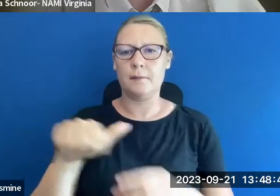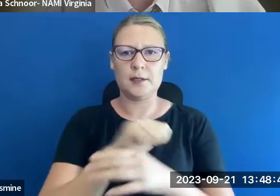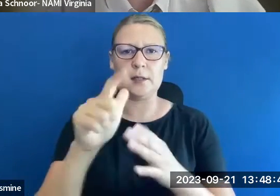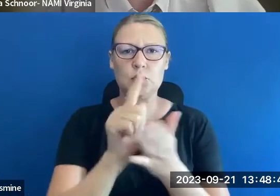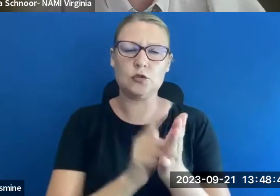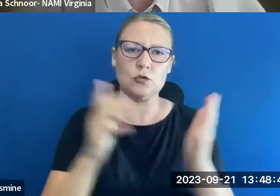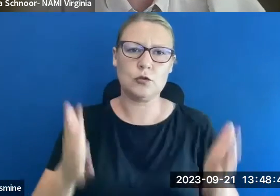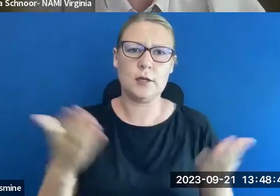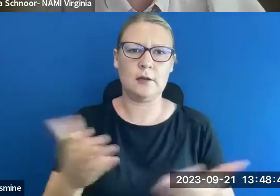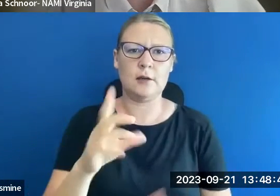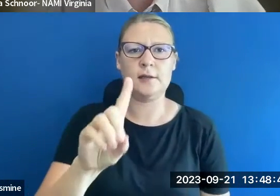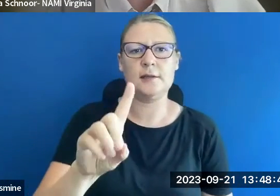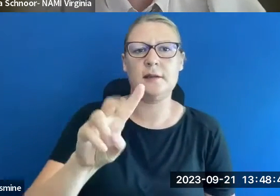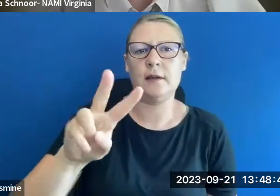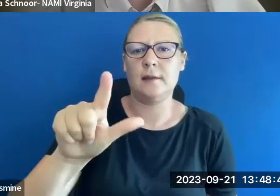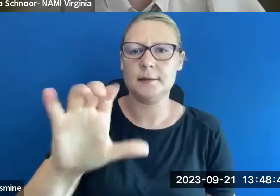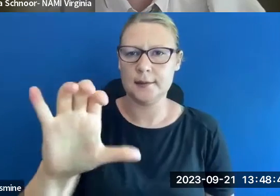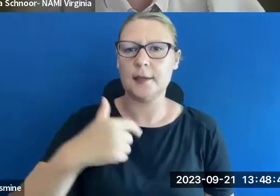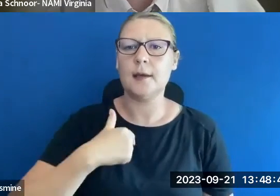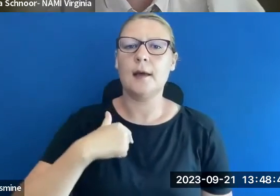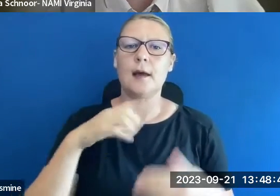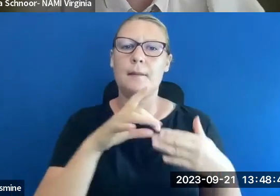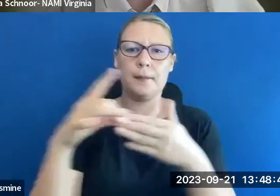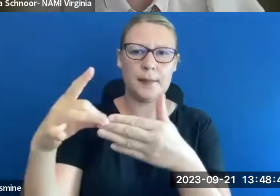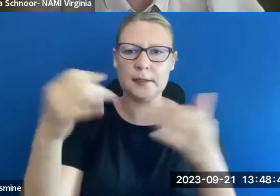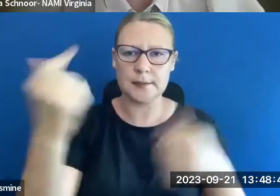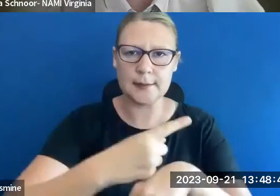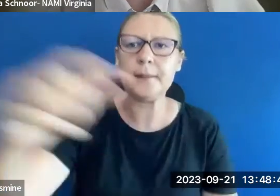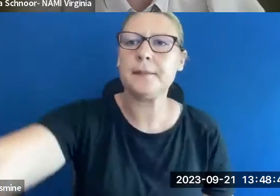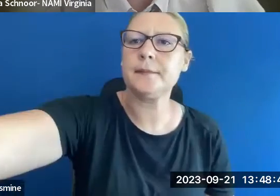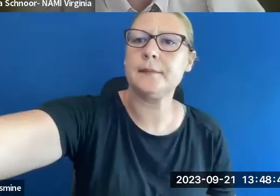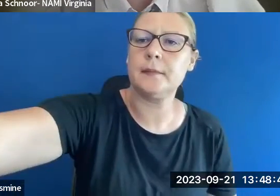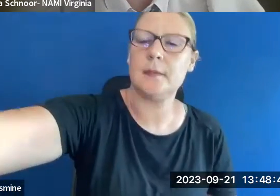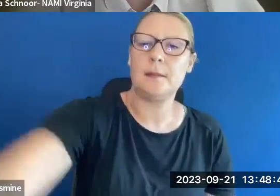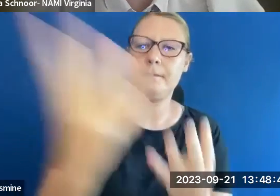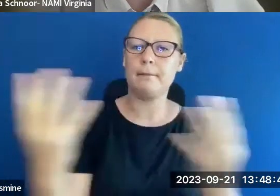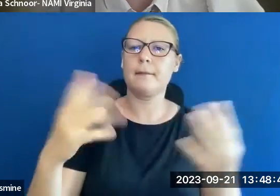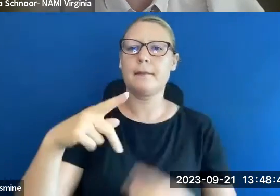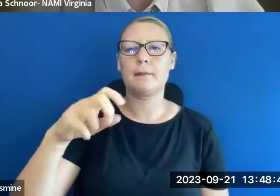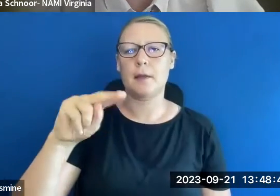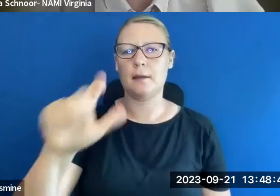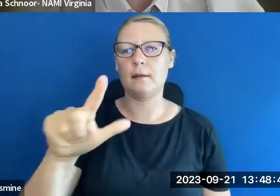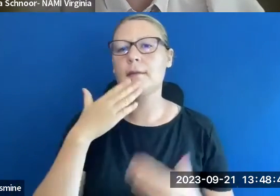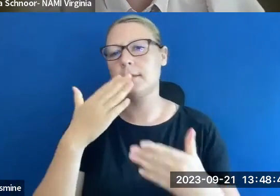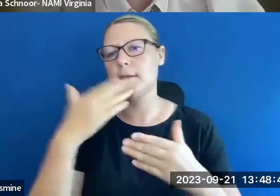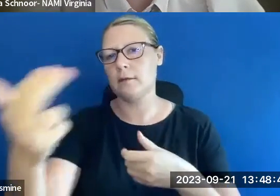dLCV. I am moderating today's panel, and we'd like to thank you for joining us